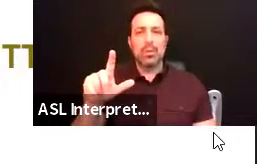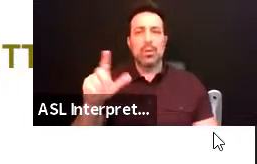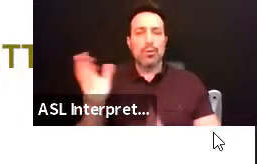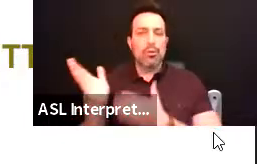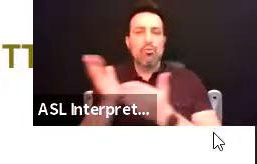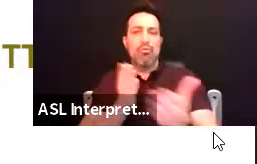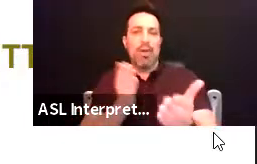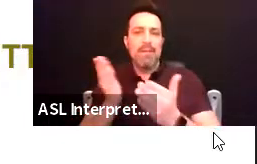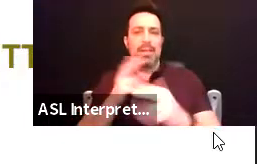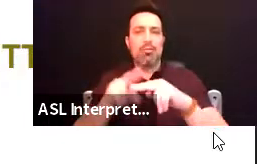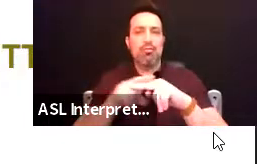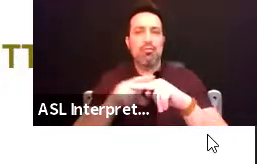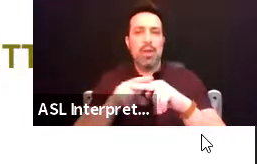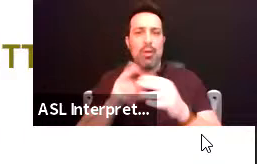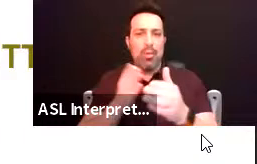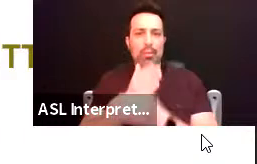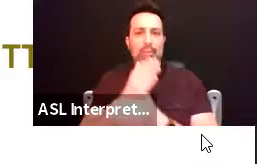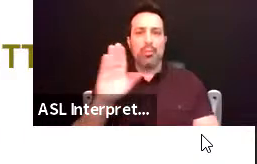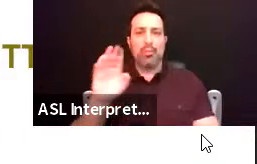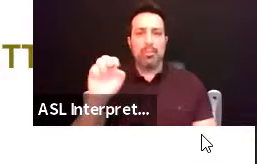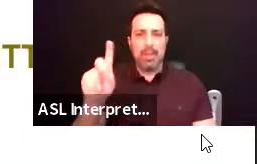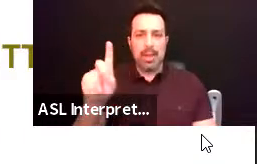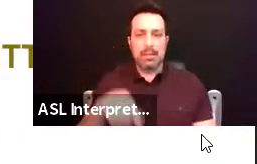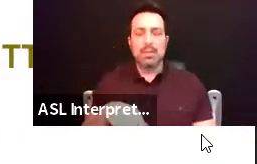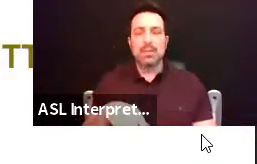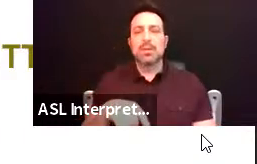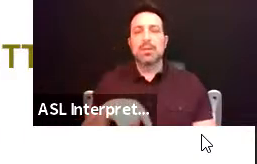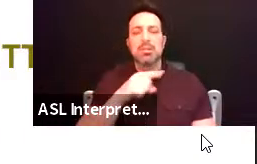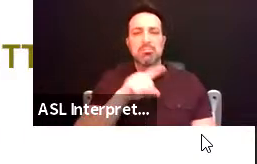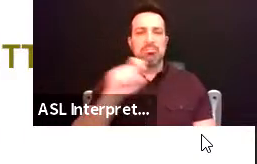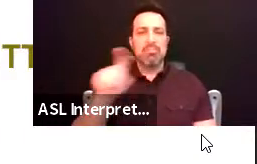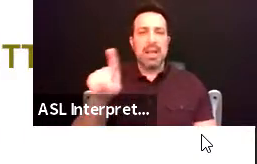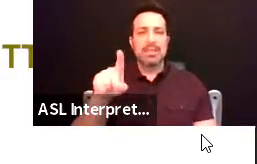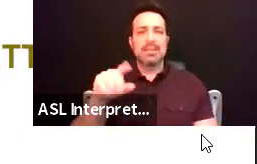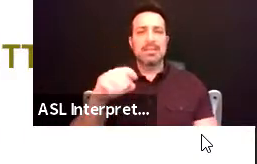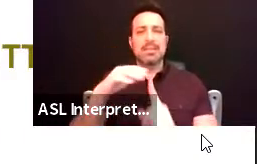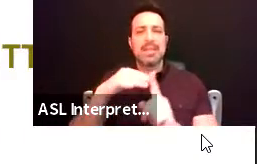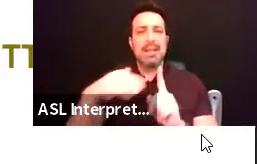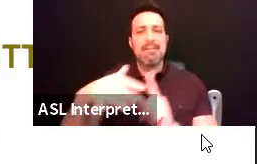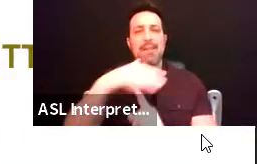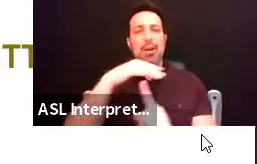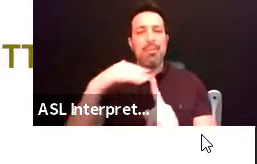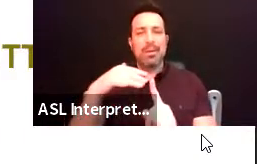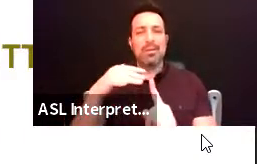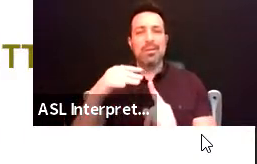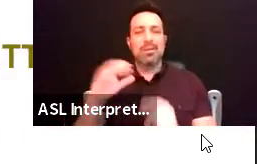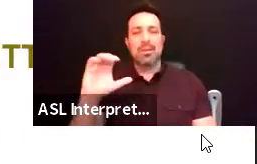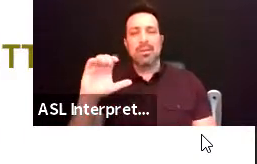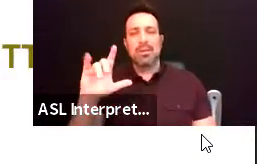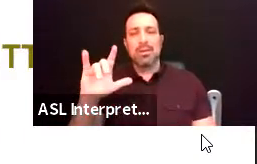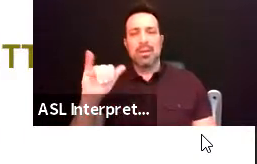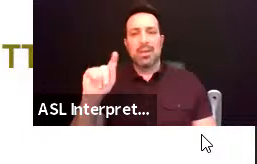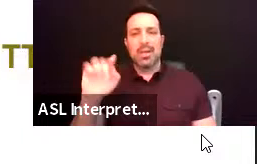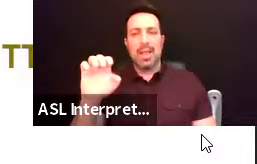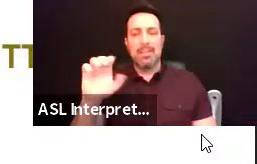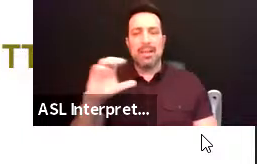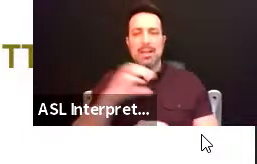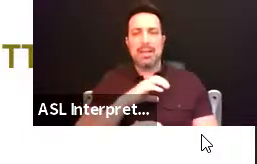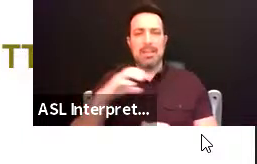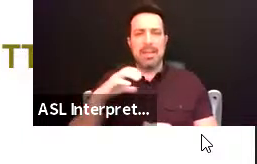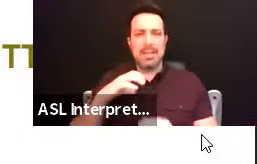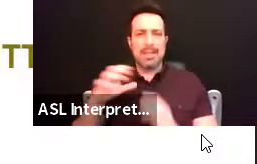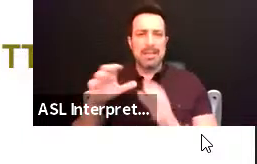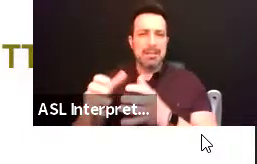through Bend. And they asked the Environment and Climate Committee to really look at this